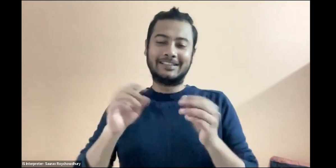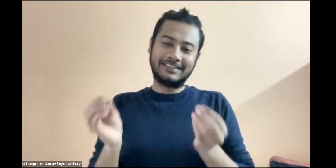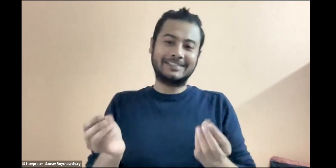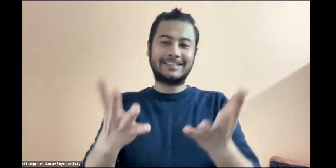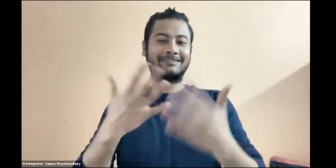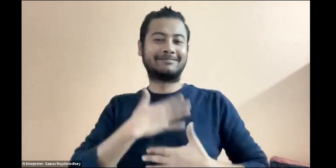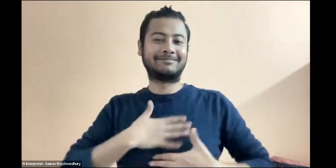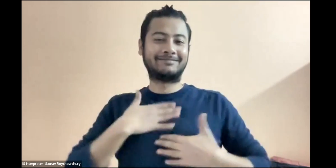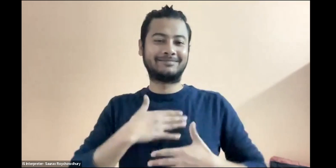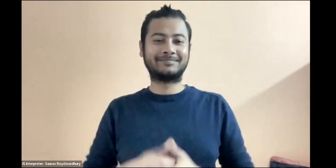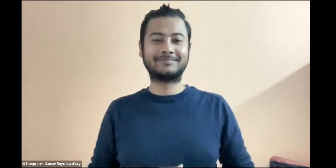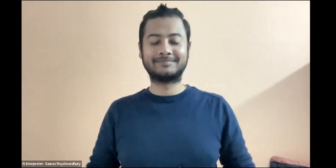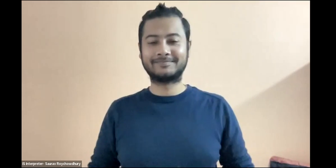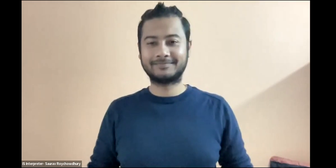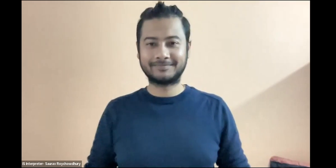Justin, nice to see you.